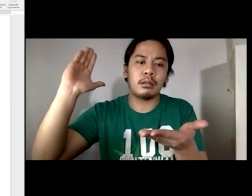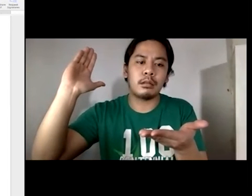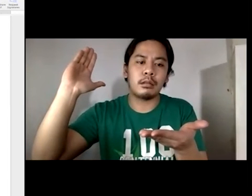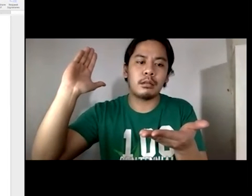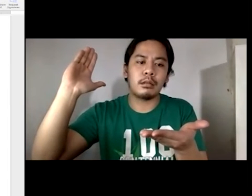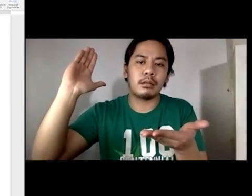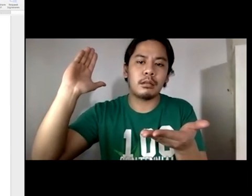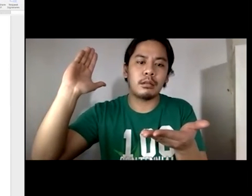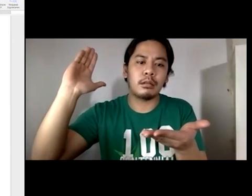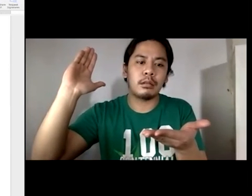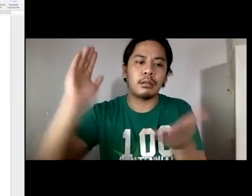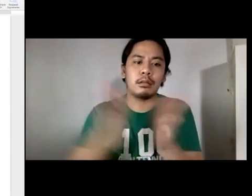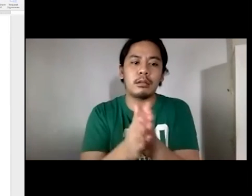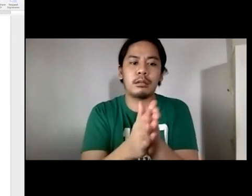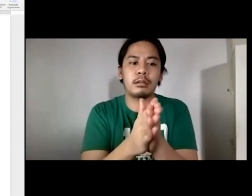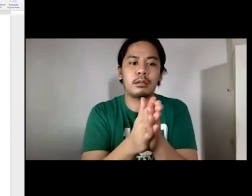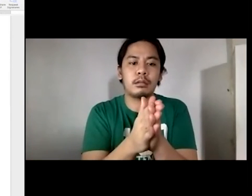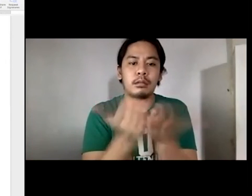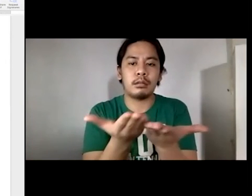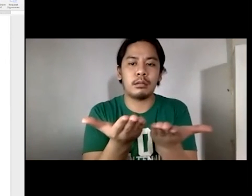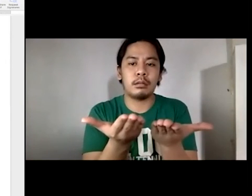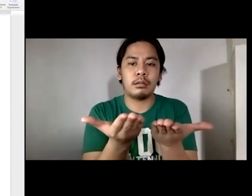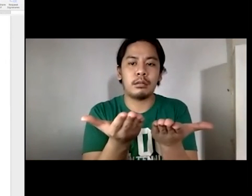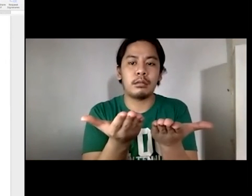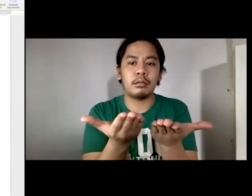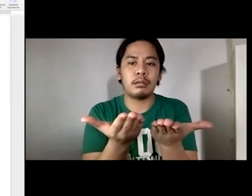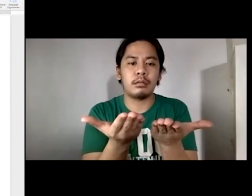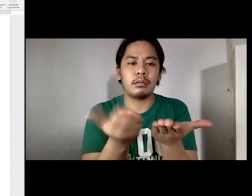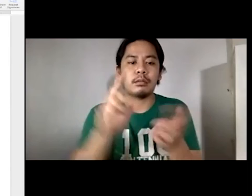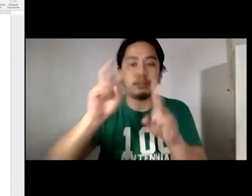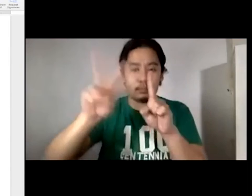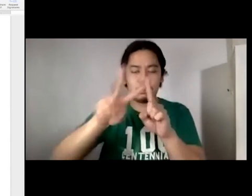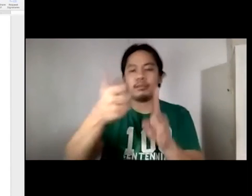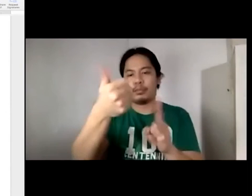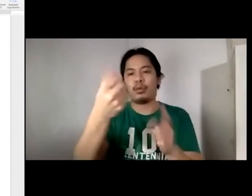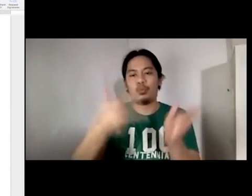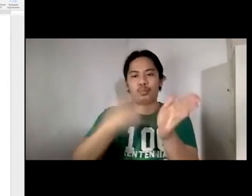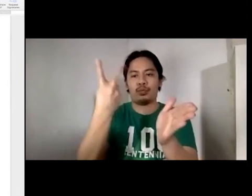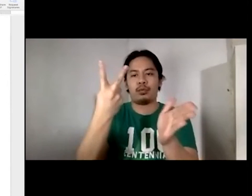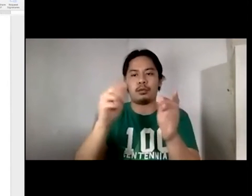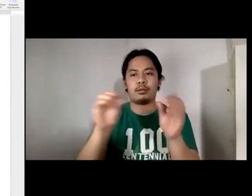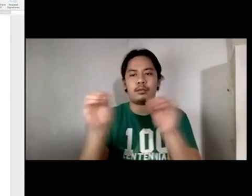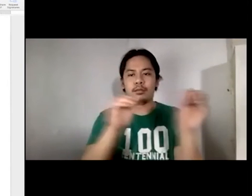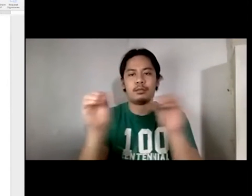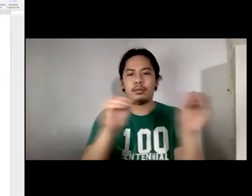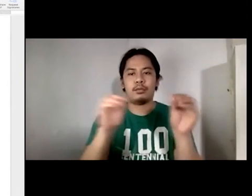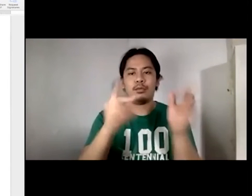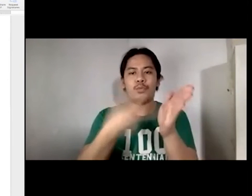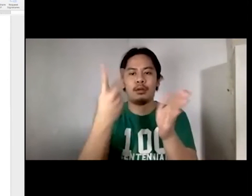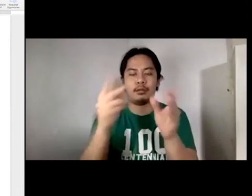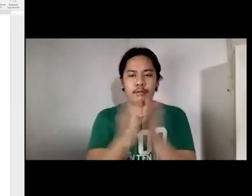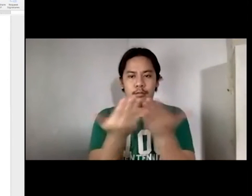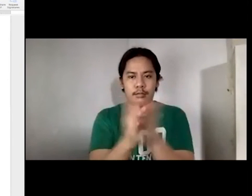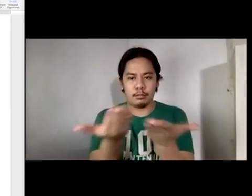have to change the movement as well if we're going to do it that way?